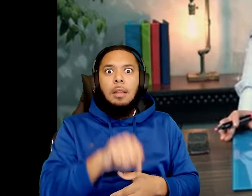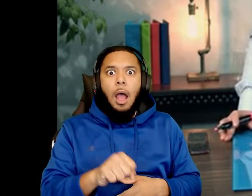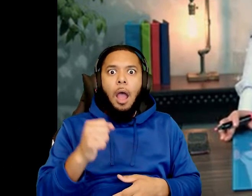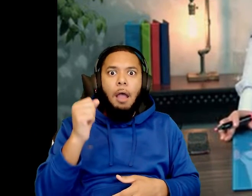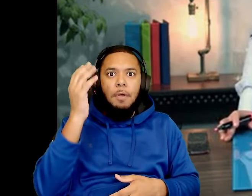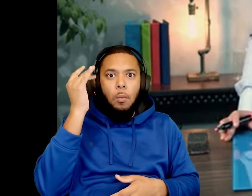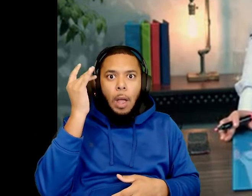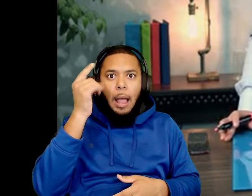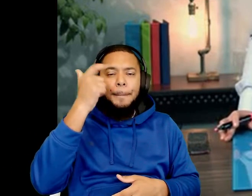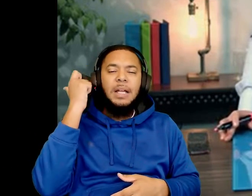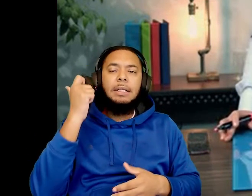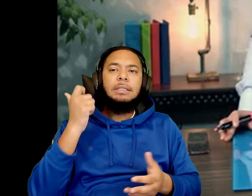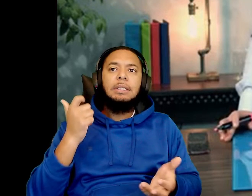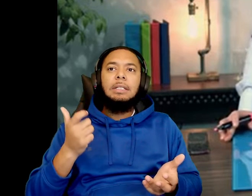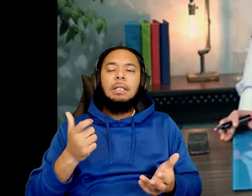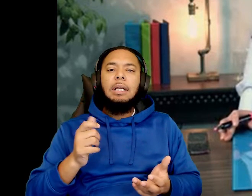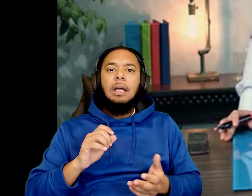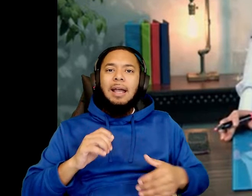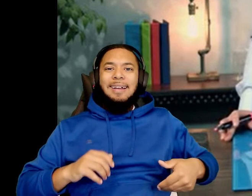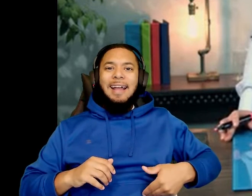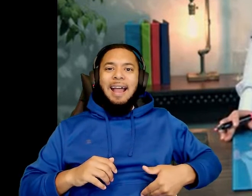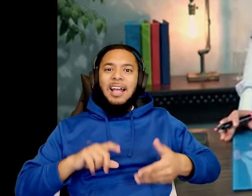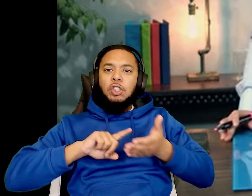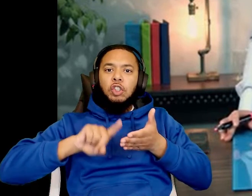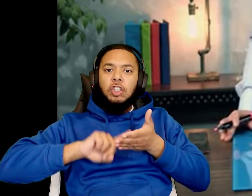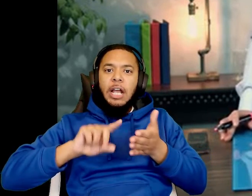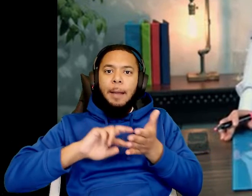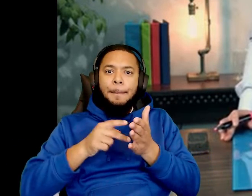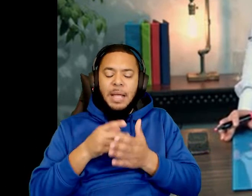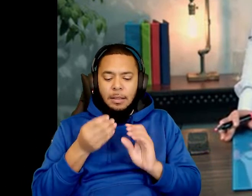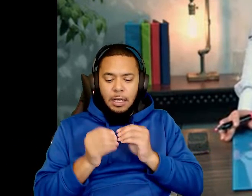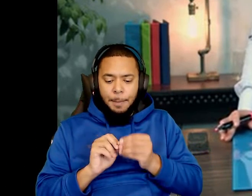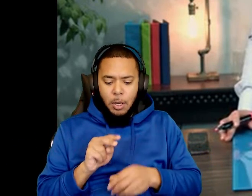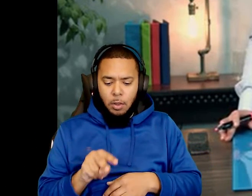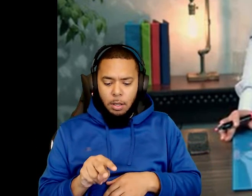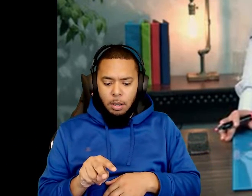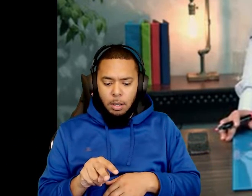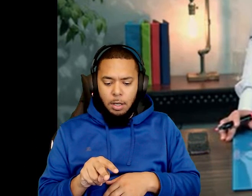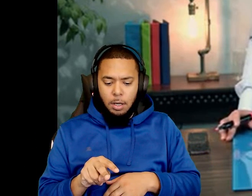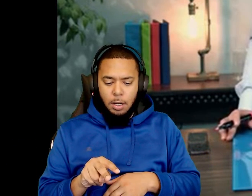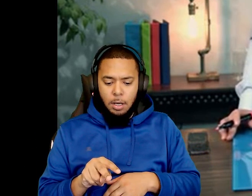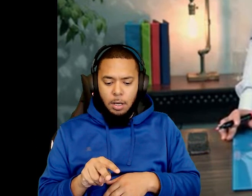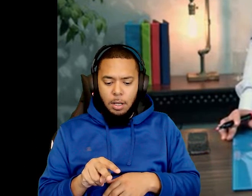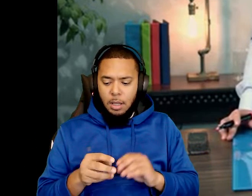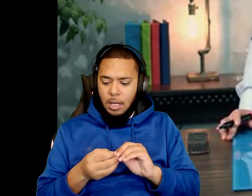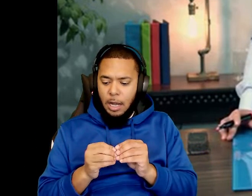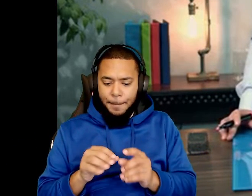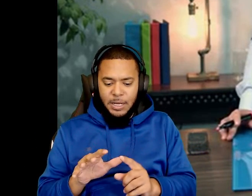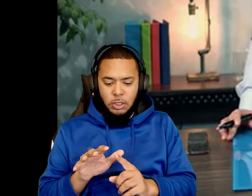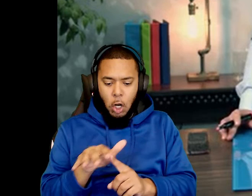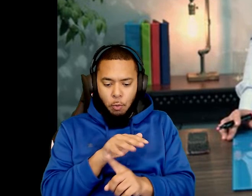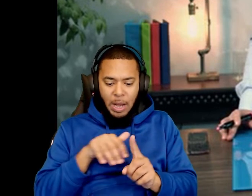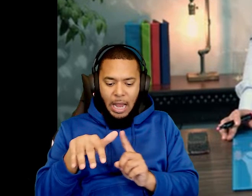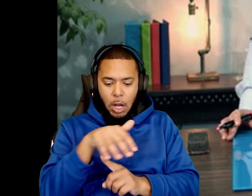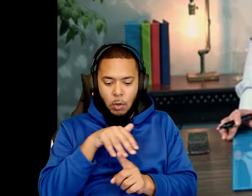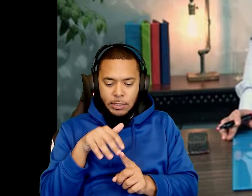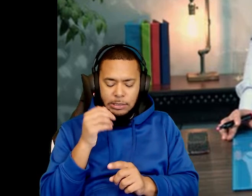because basically when you gut check something, you look at the number and then you look at the numbers that comprised it and you say,